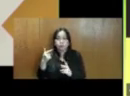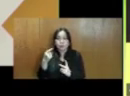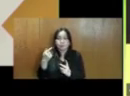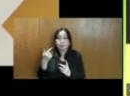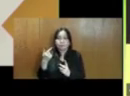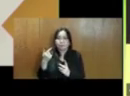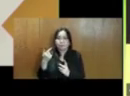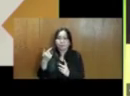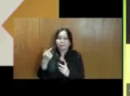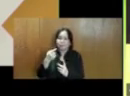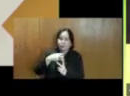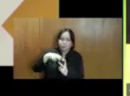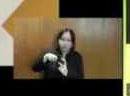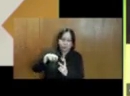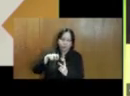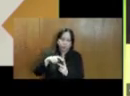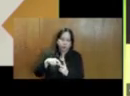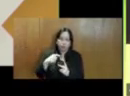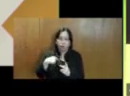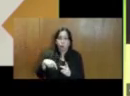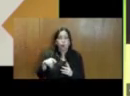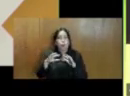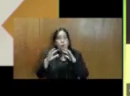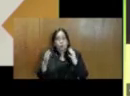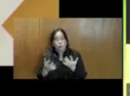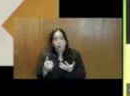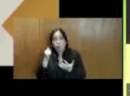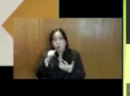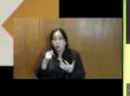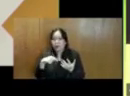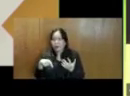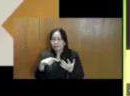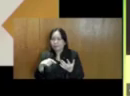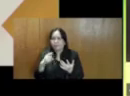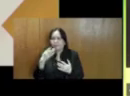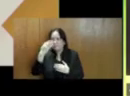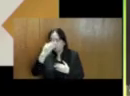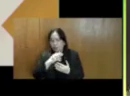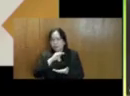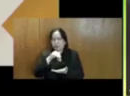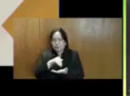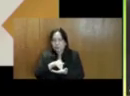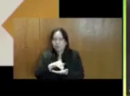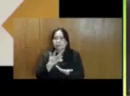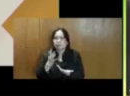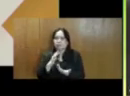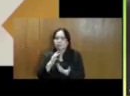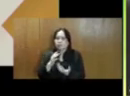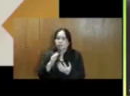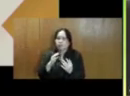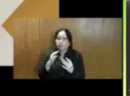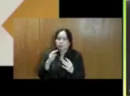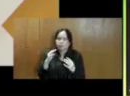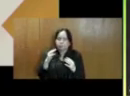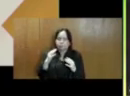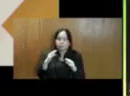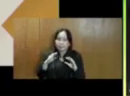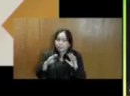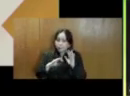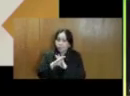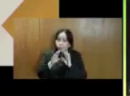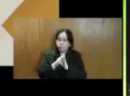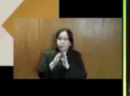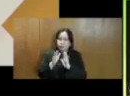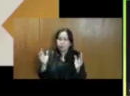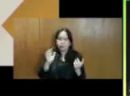The world of work is always at the front and center of major developments, shifting and evolving to adapt to global trends. This